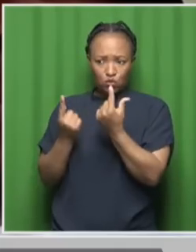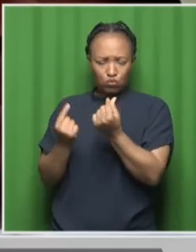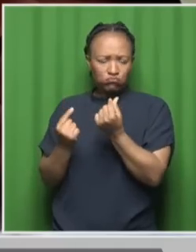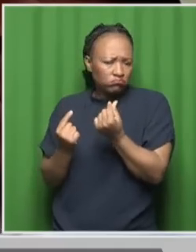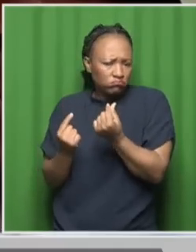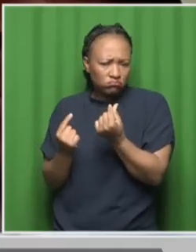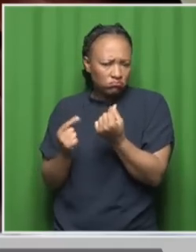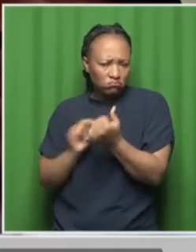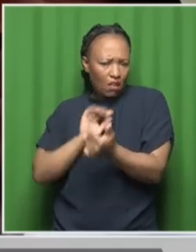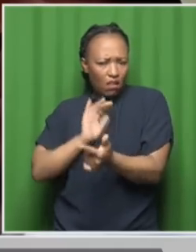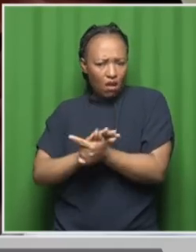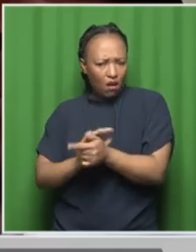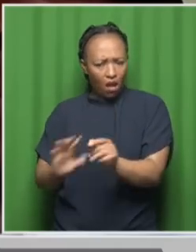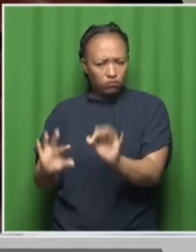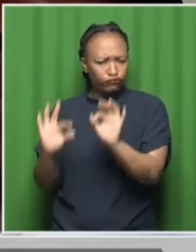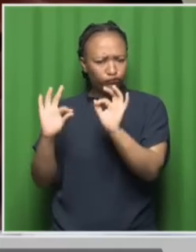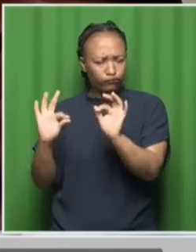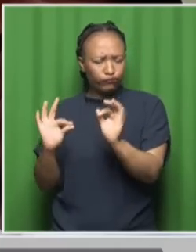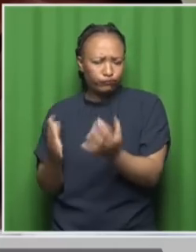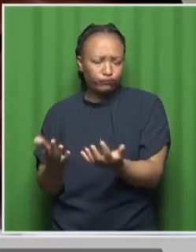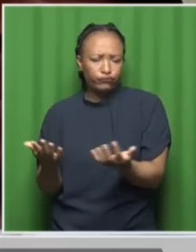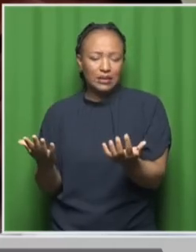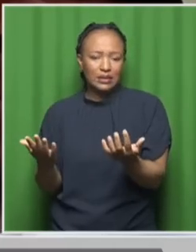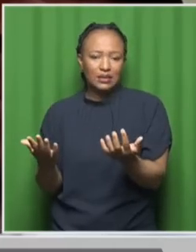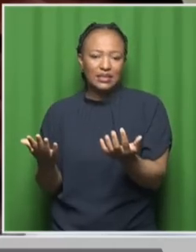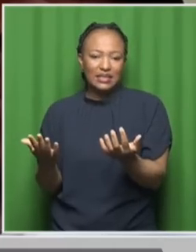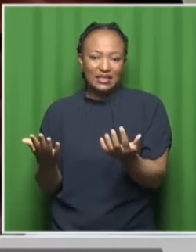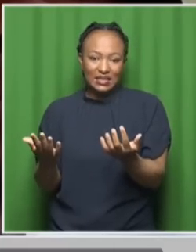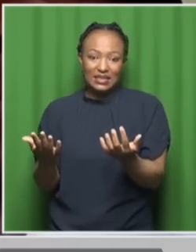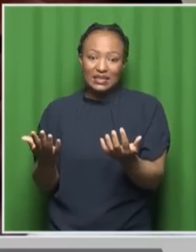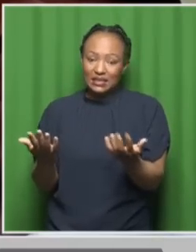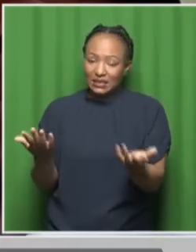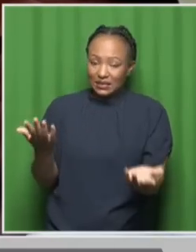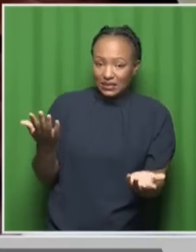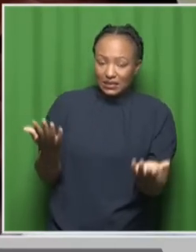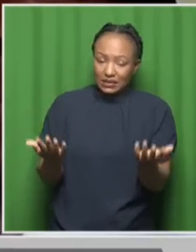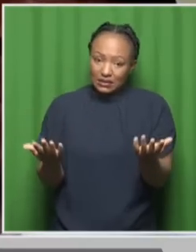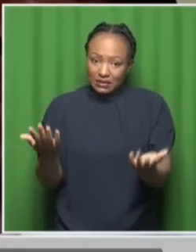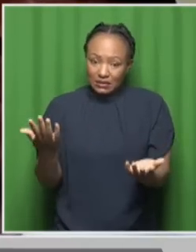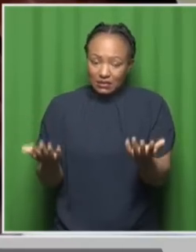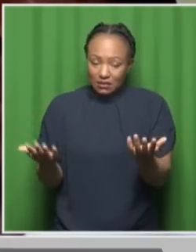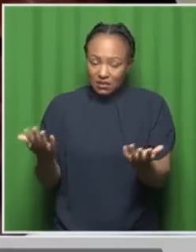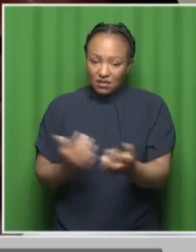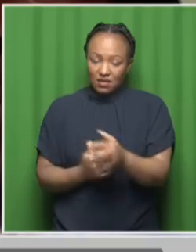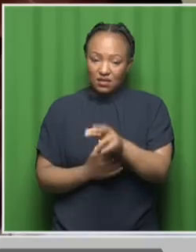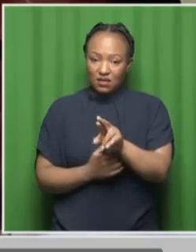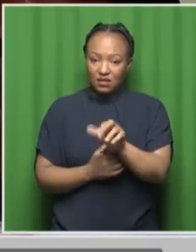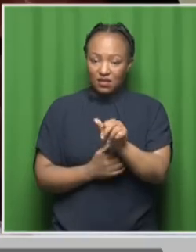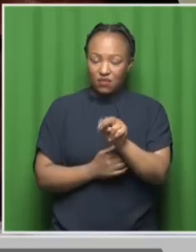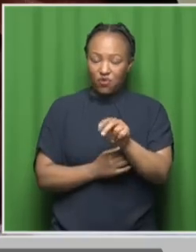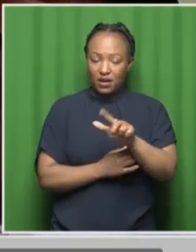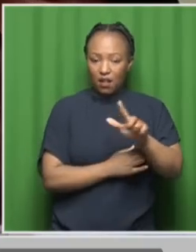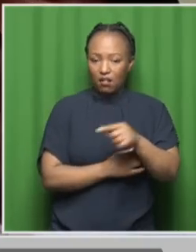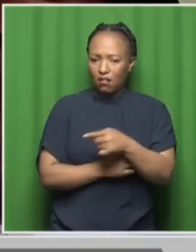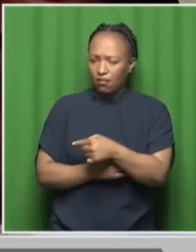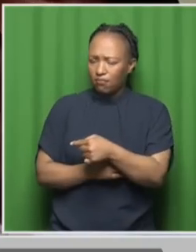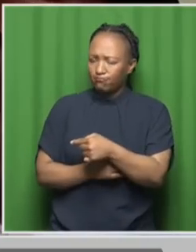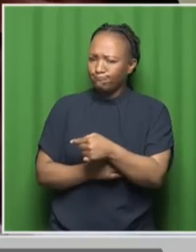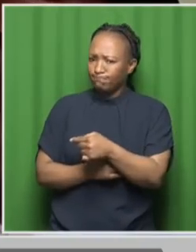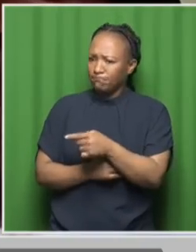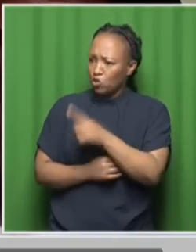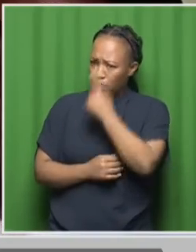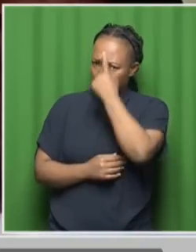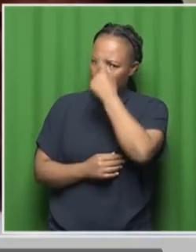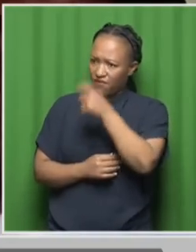Prof. And, so let's just bring that together. Randall, you believe that what you are